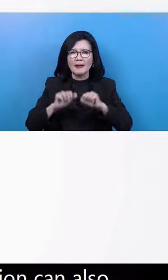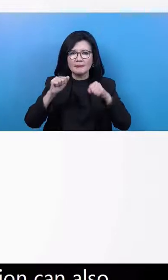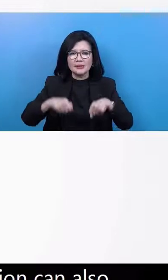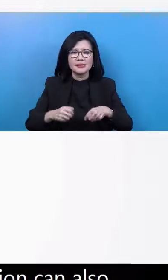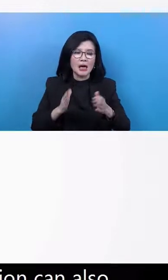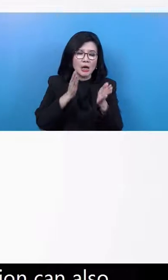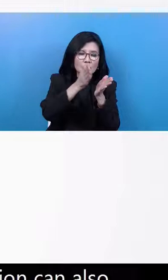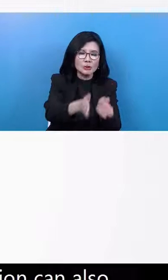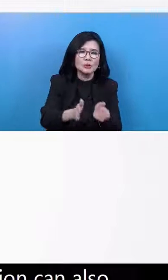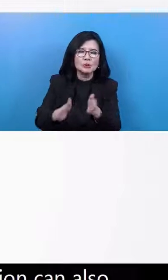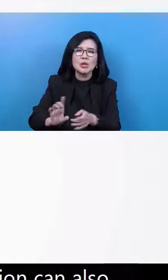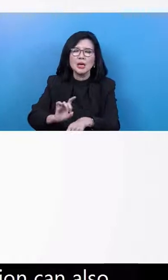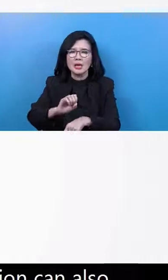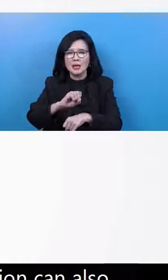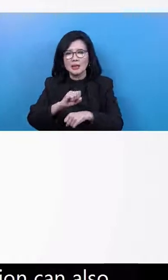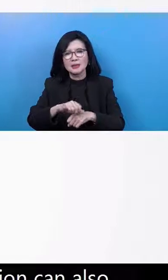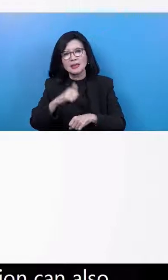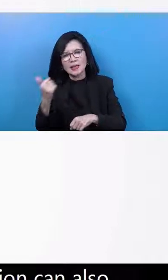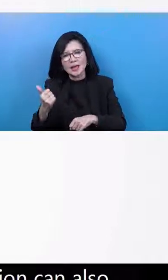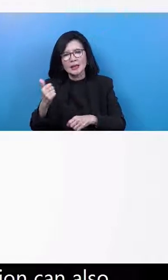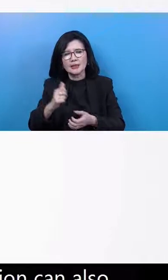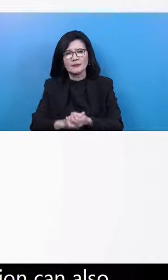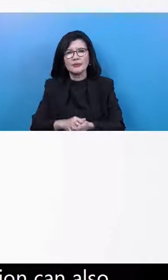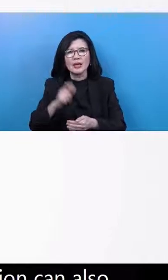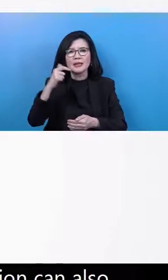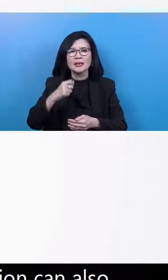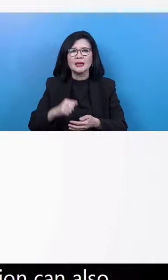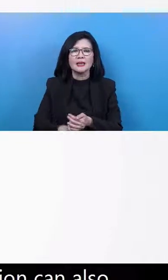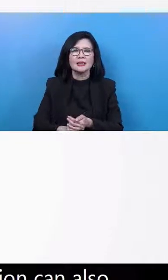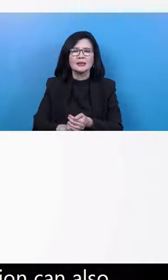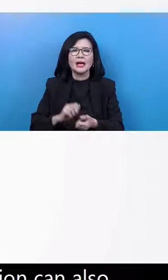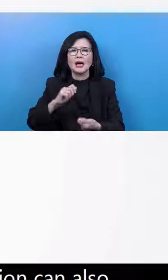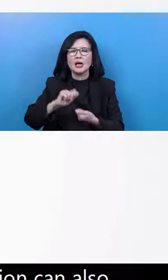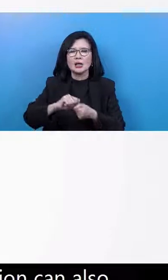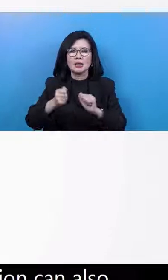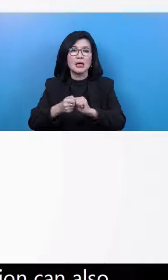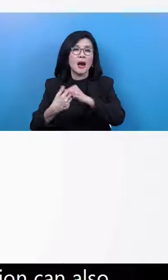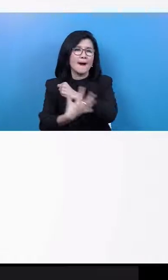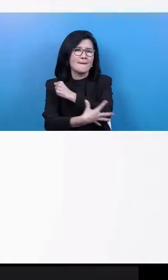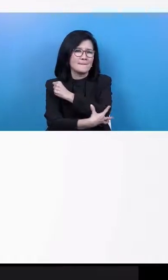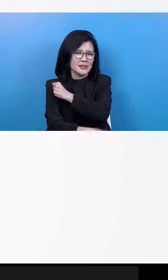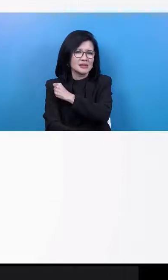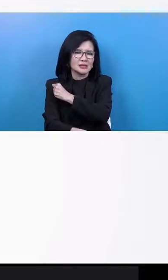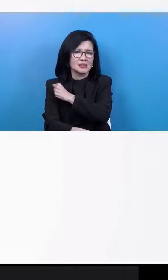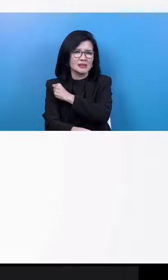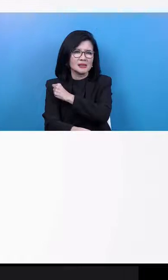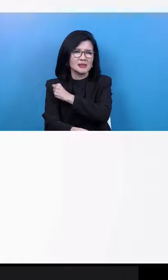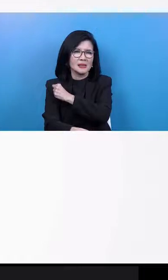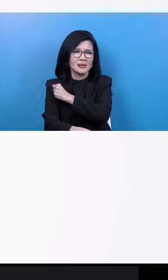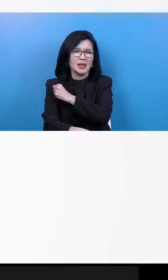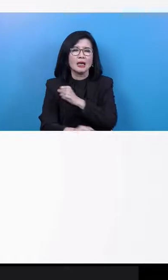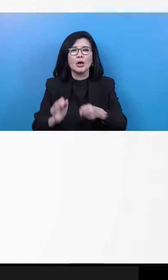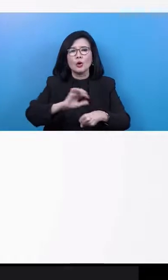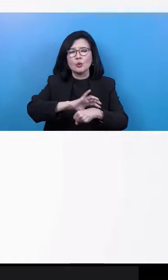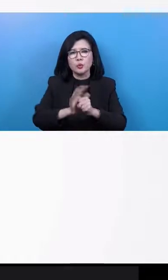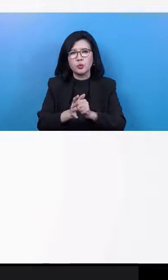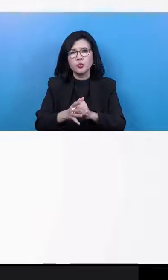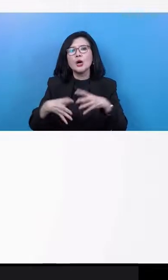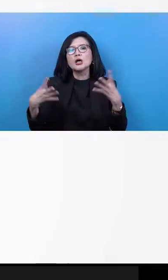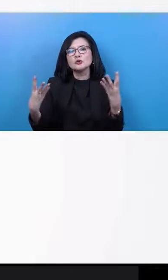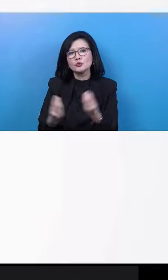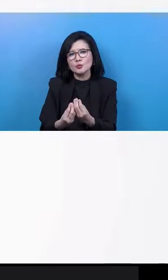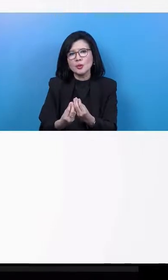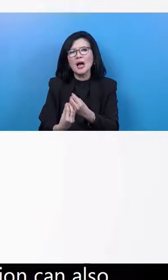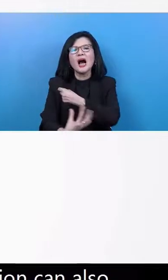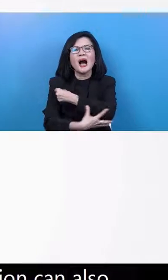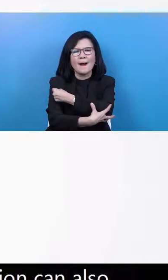of poverty numbers. Due to the pandemic, number of the poor in the region has increased, and